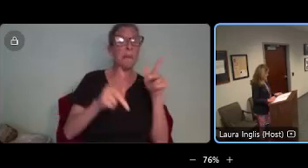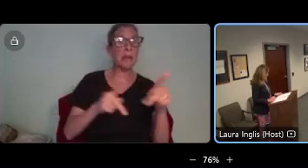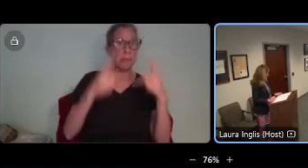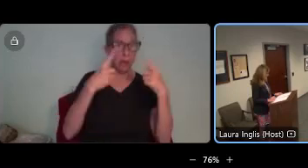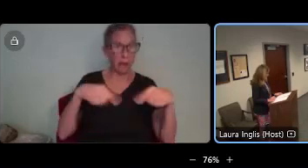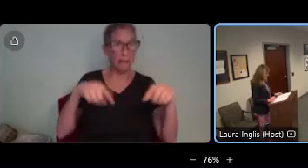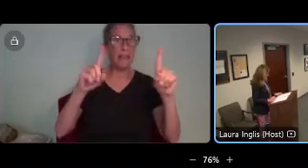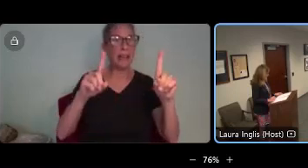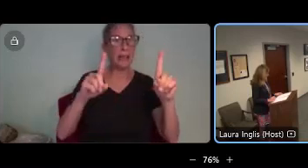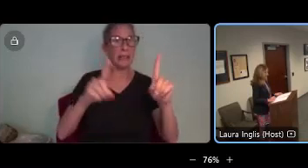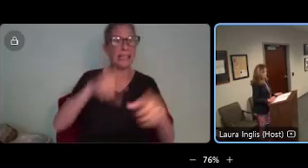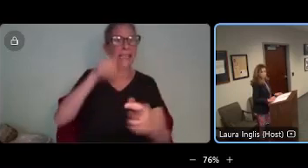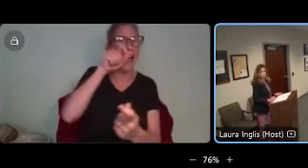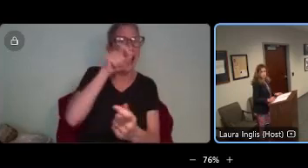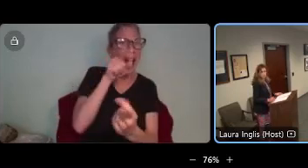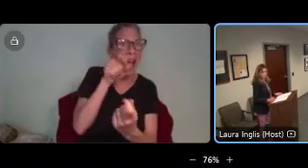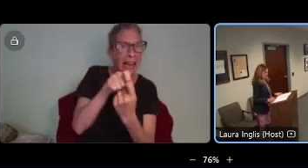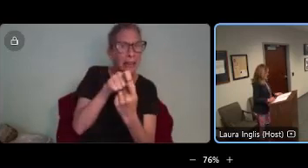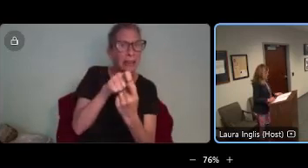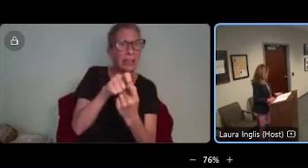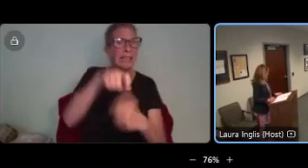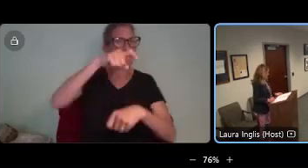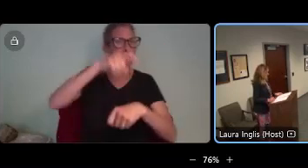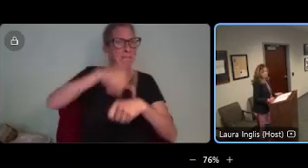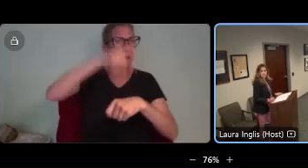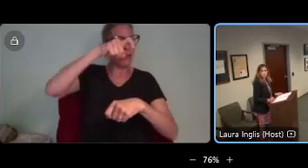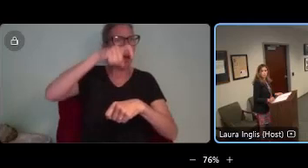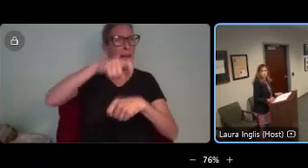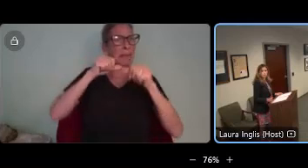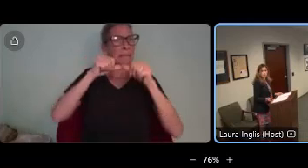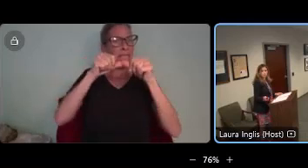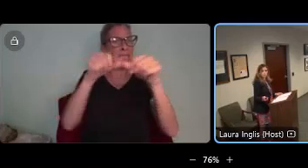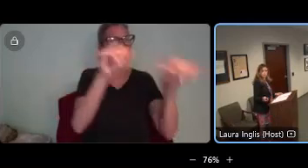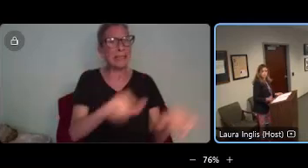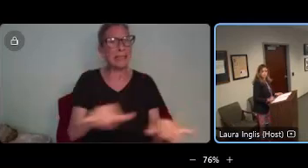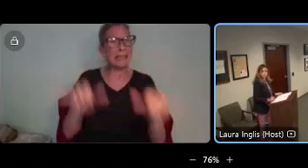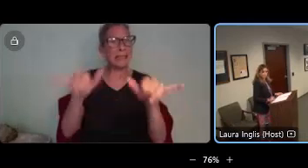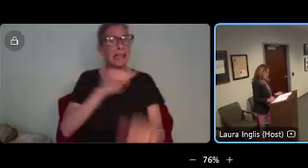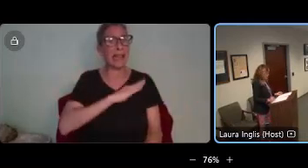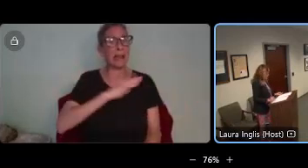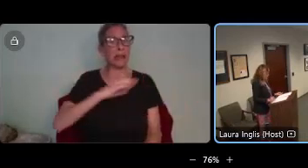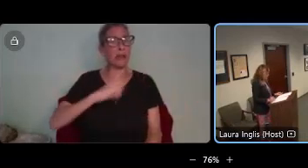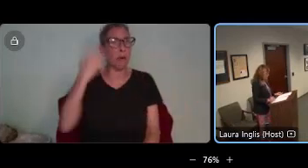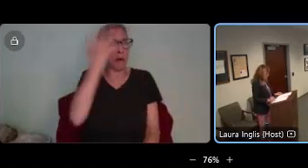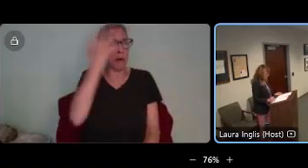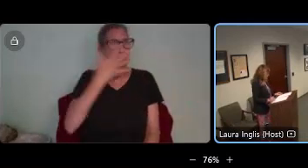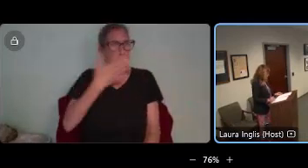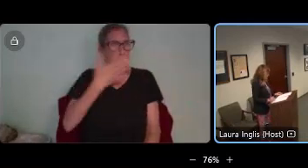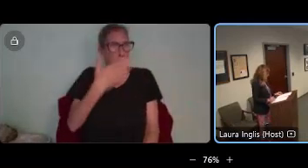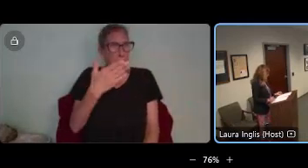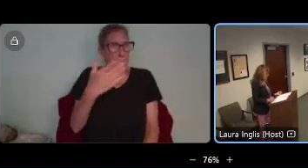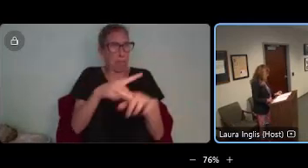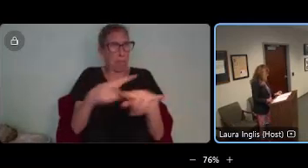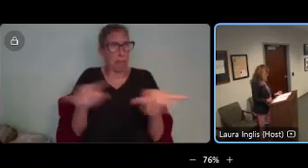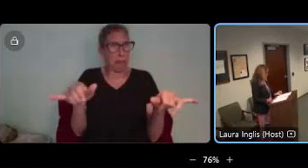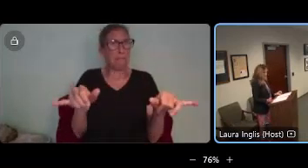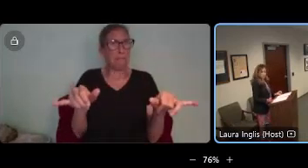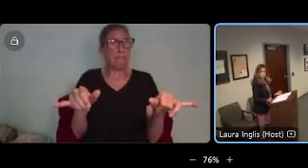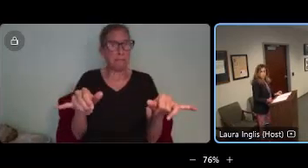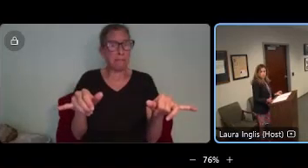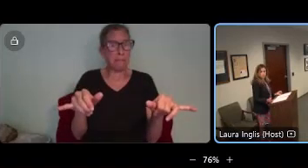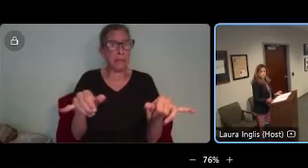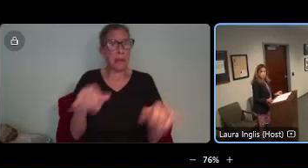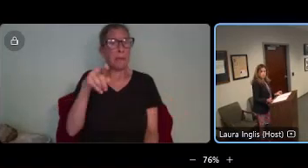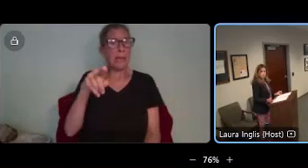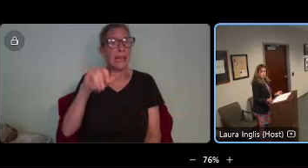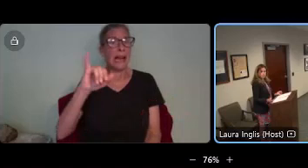means accurately, timely, and consistently, and that the board looks good while doing so. The